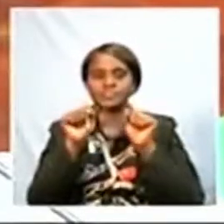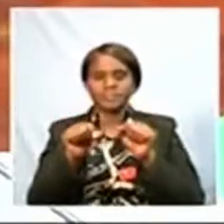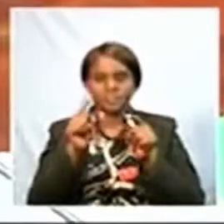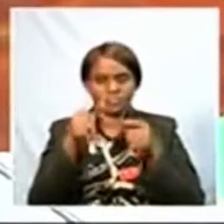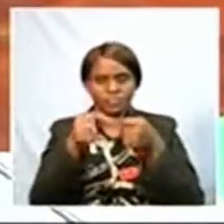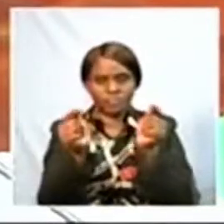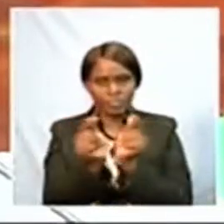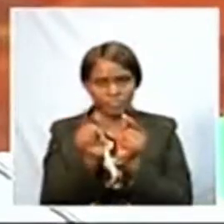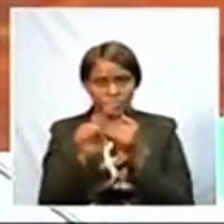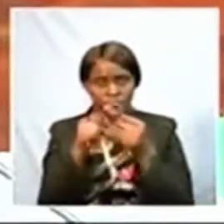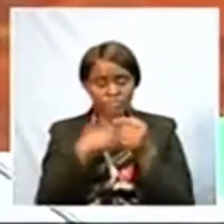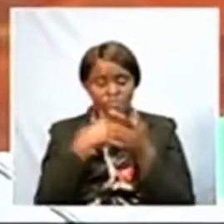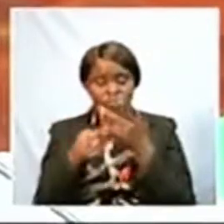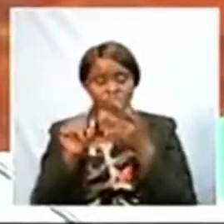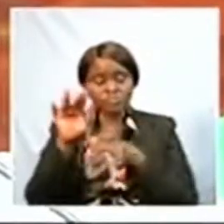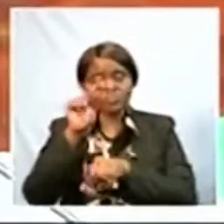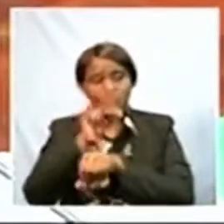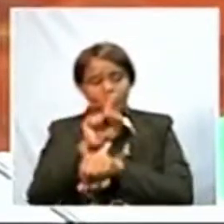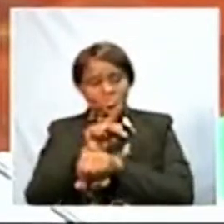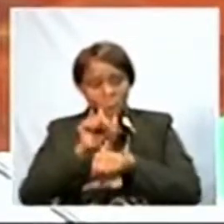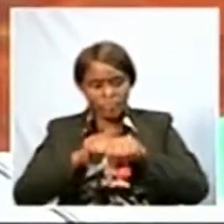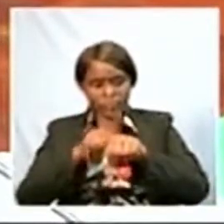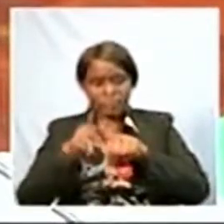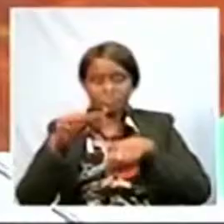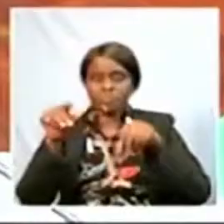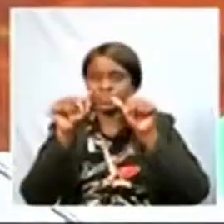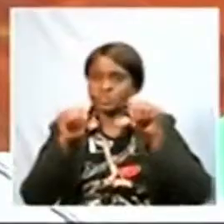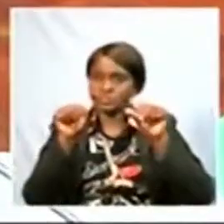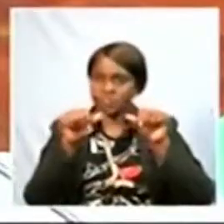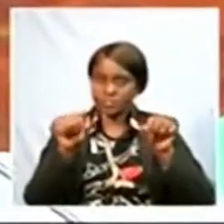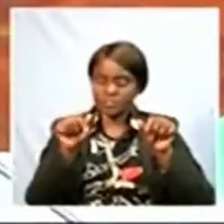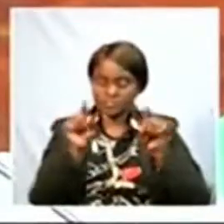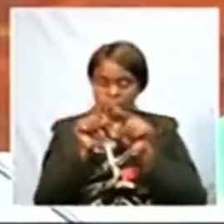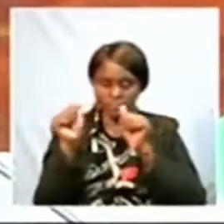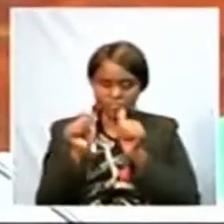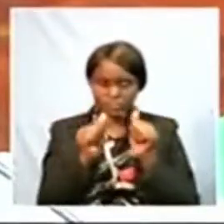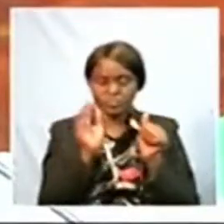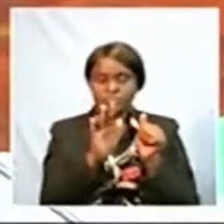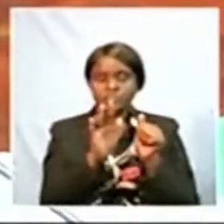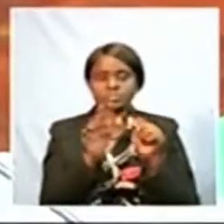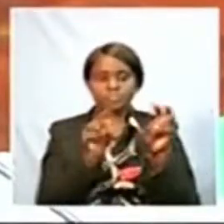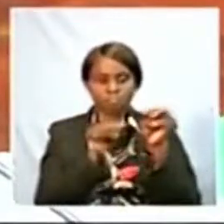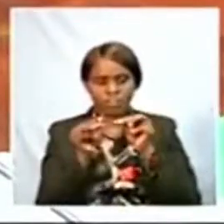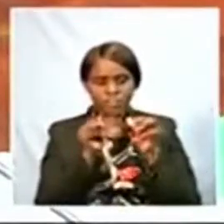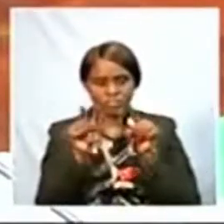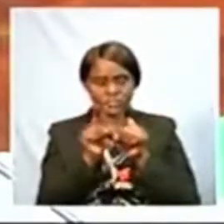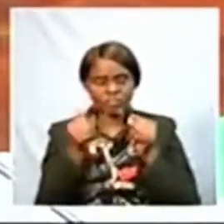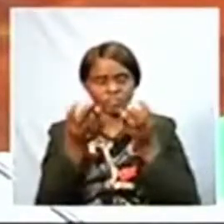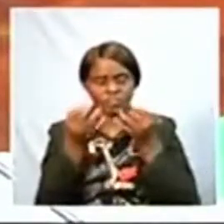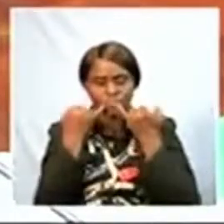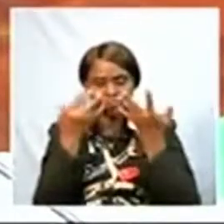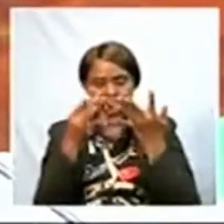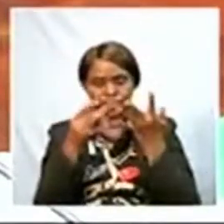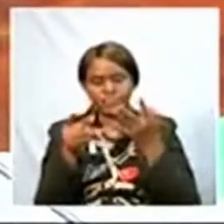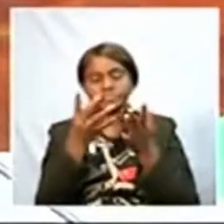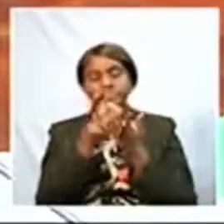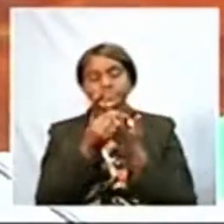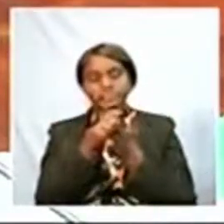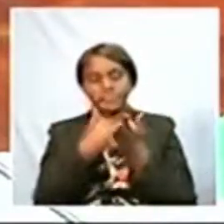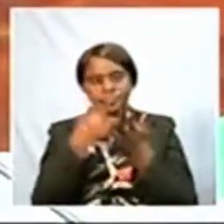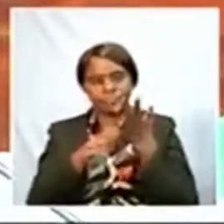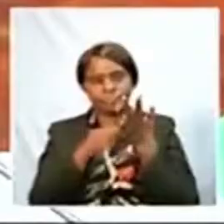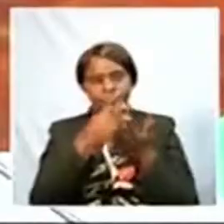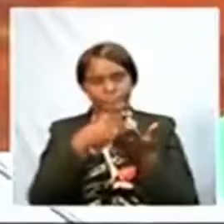the group to undertake the projects at the time of audit. Action taken. Management would like to state that the money has since